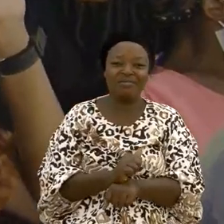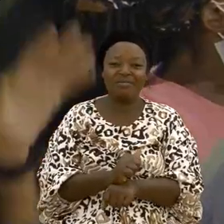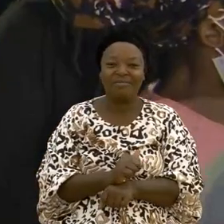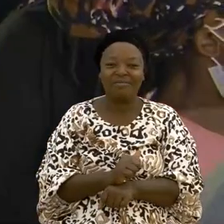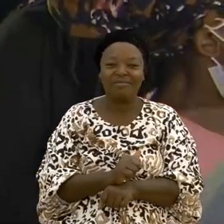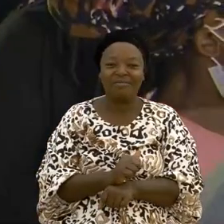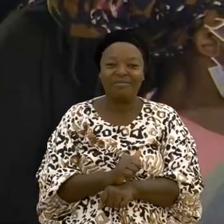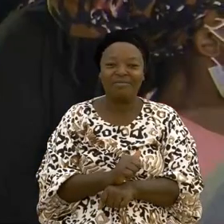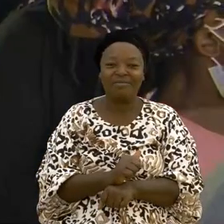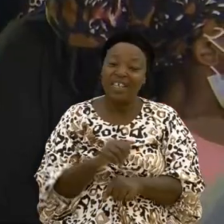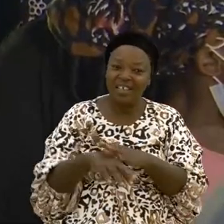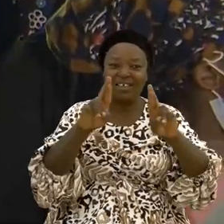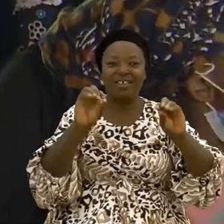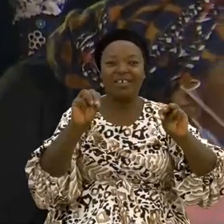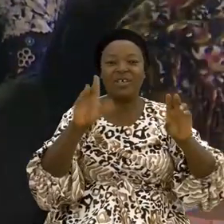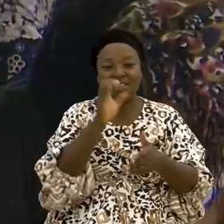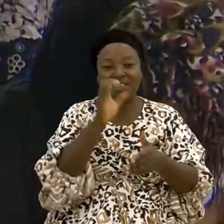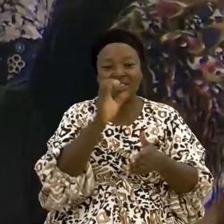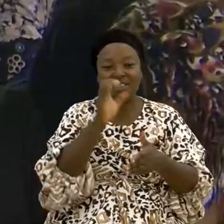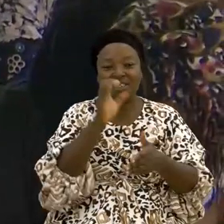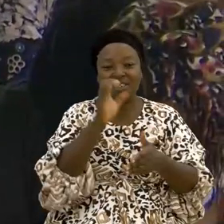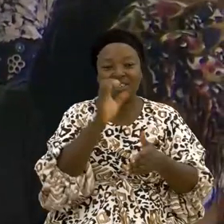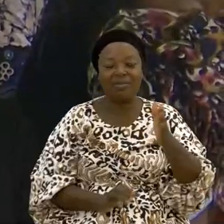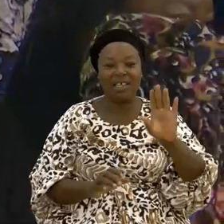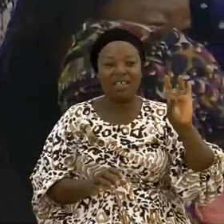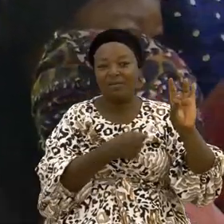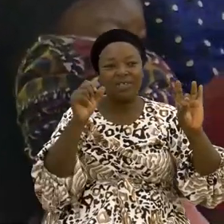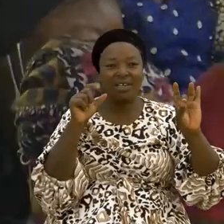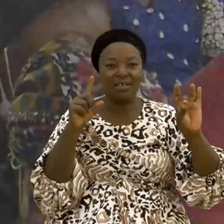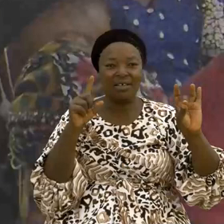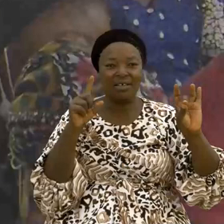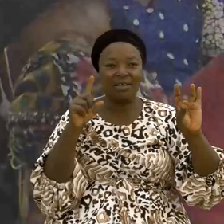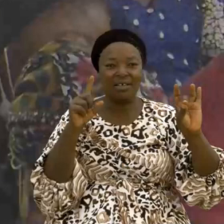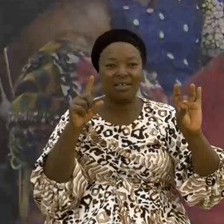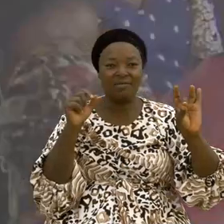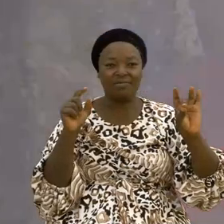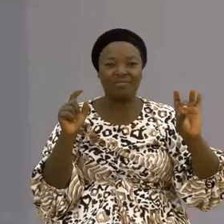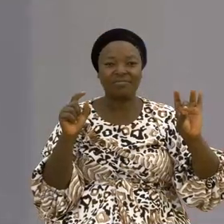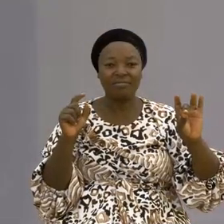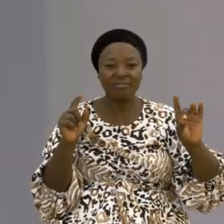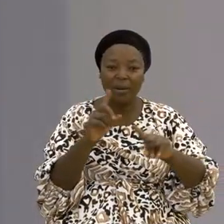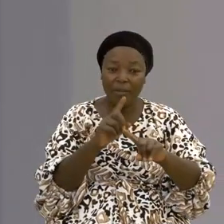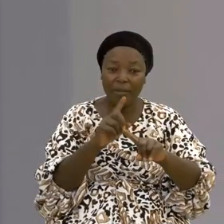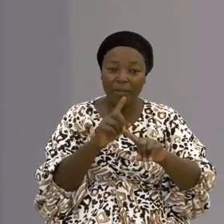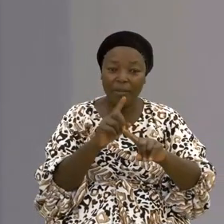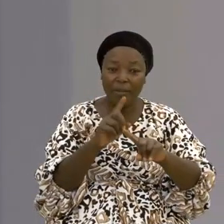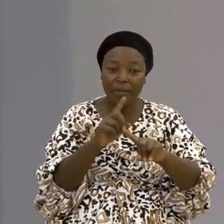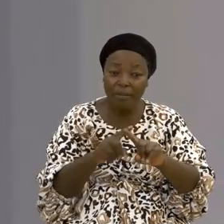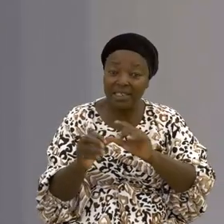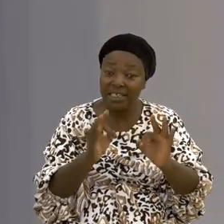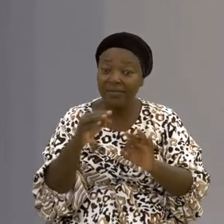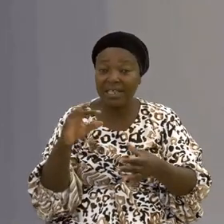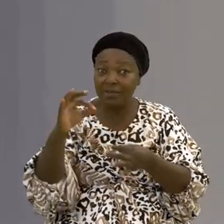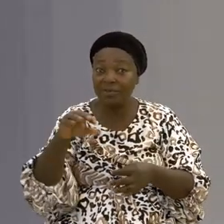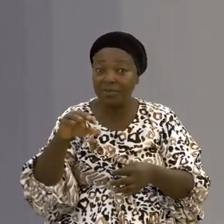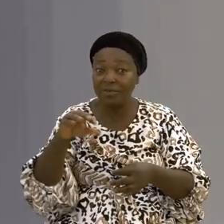chapter 8. Reading from verse 11 there. In Romans chapter 8 verse 11, but if the Spirit of